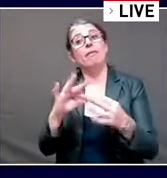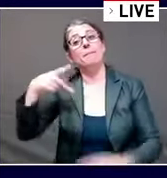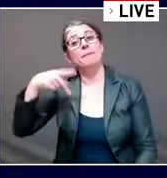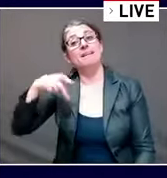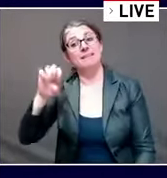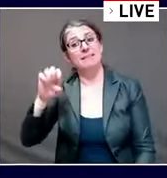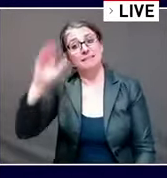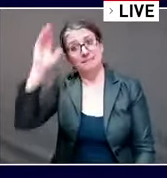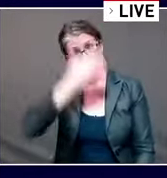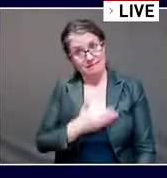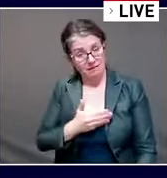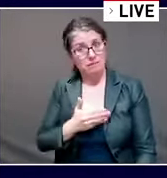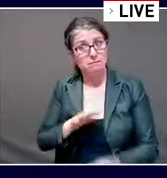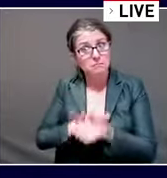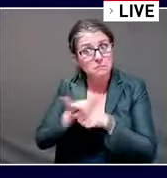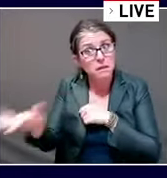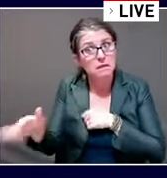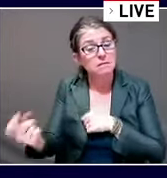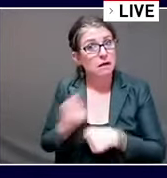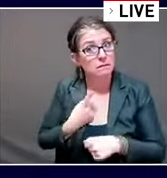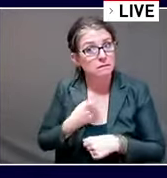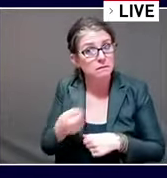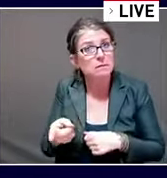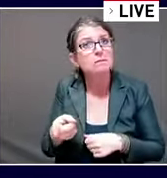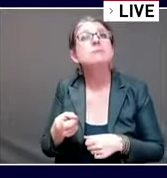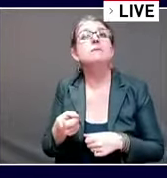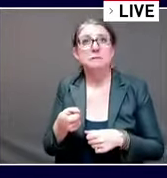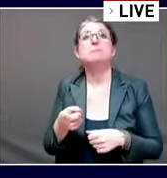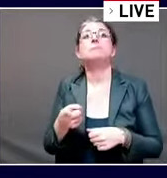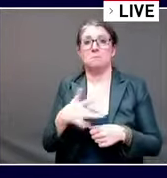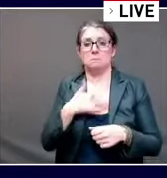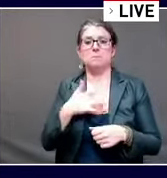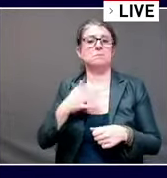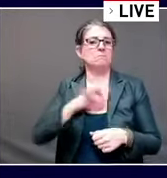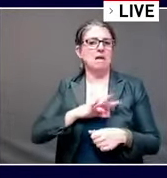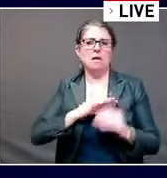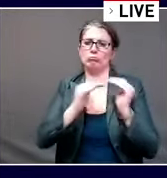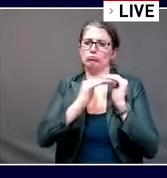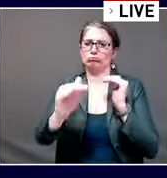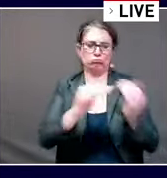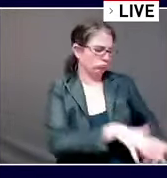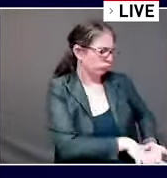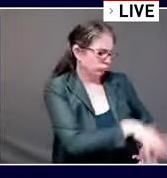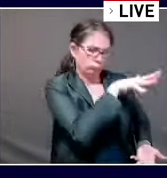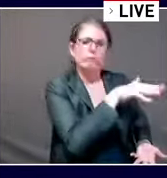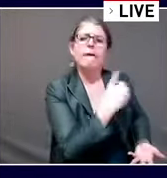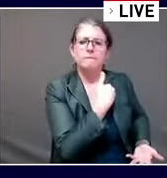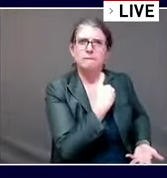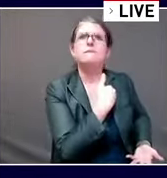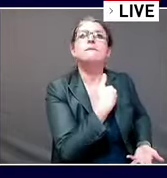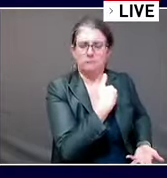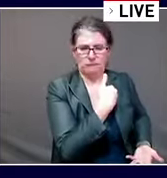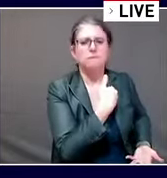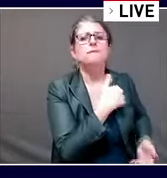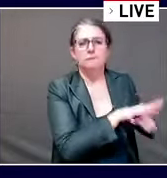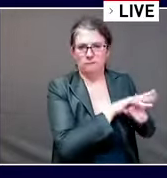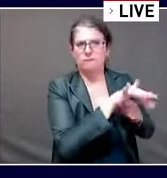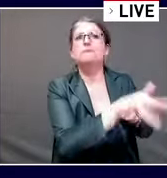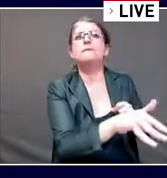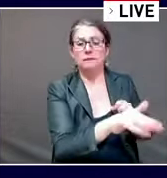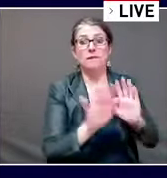to be in a strong position with respect to PPE. But one big caveat to that, we don't know